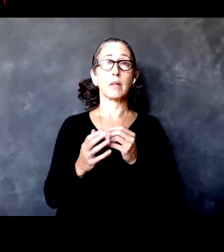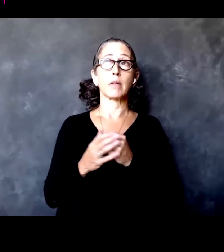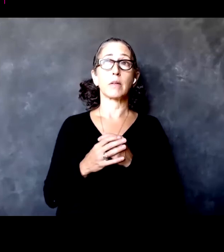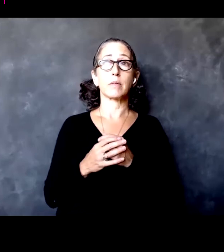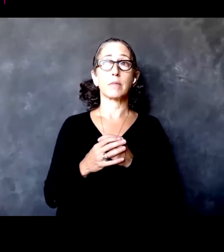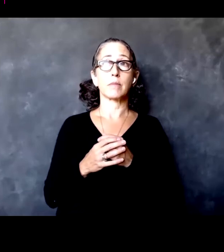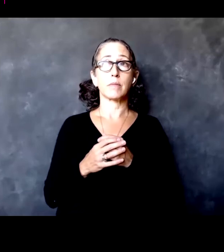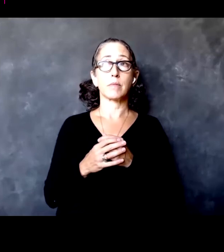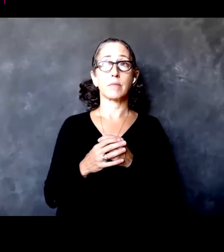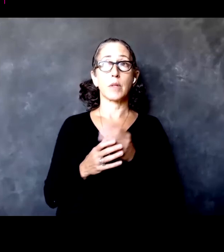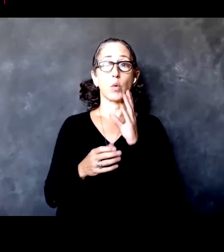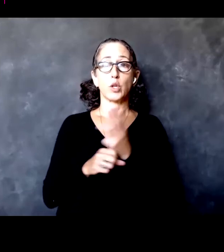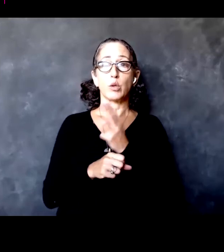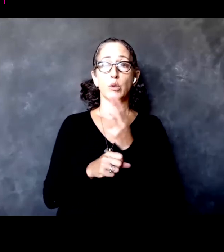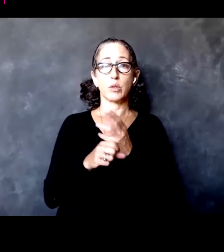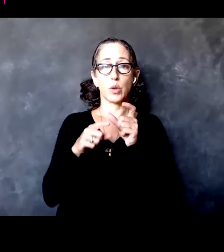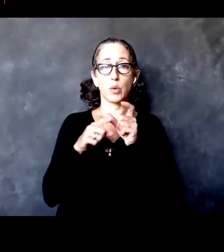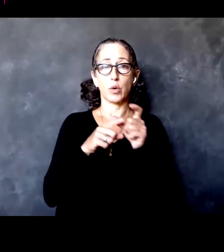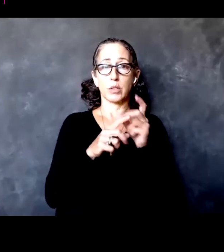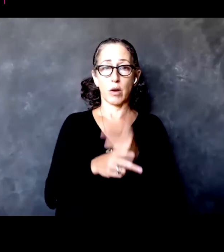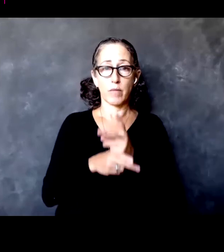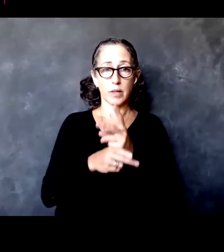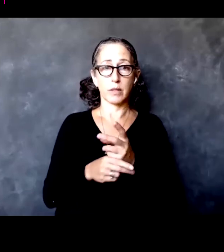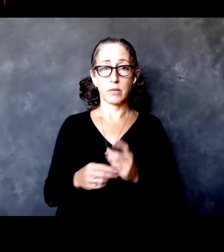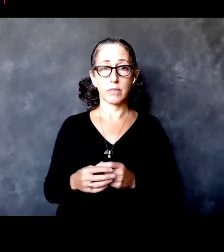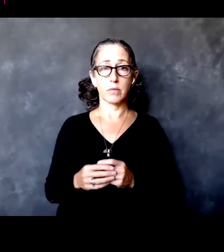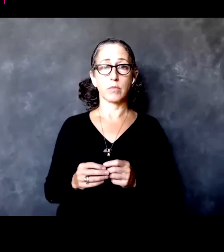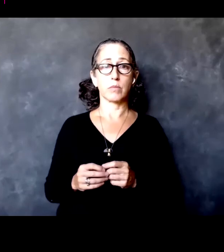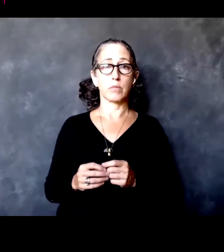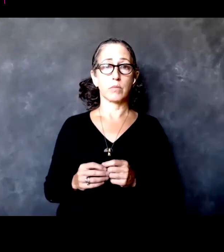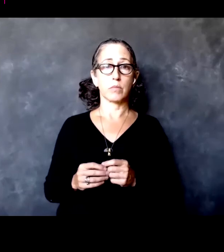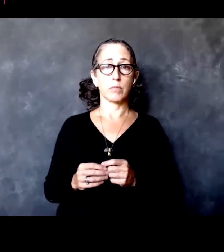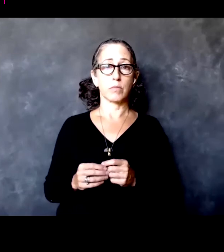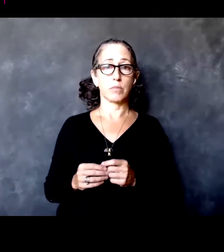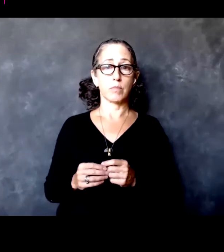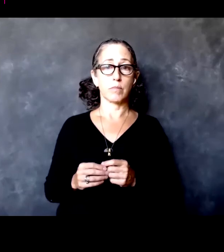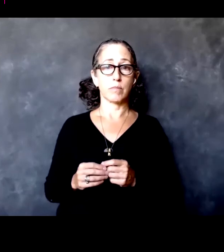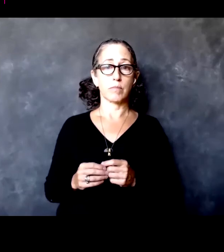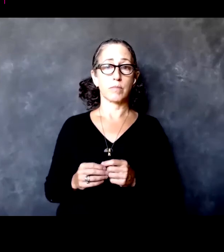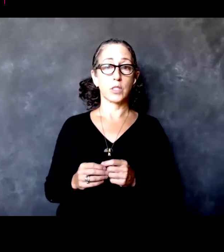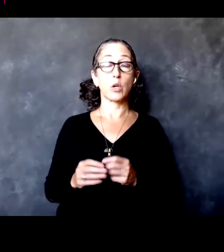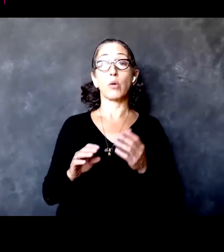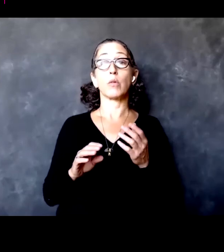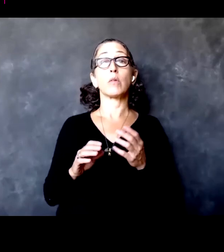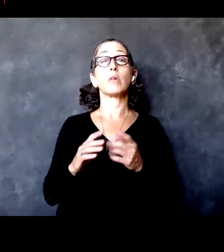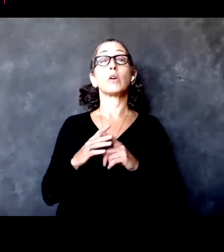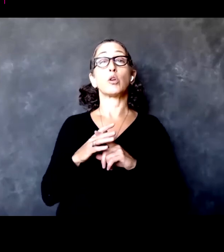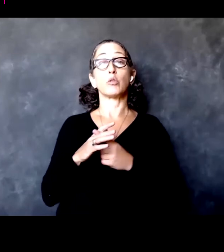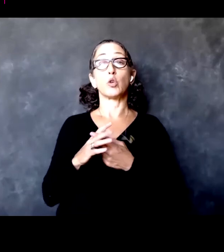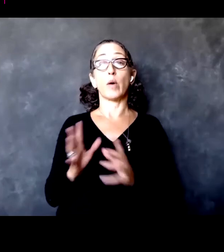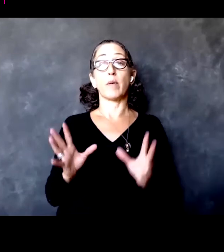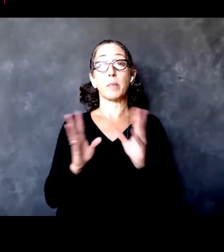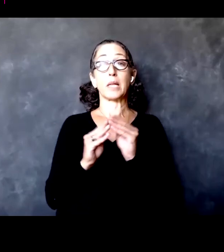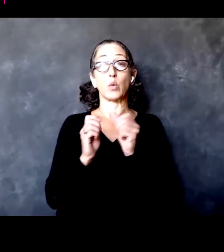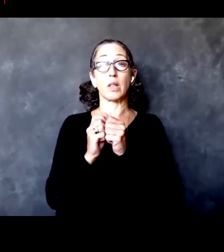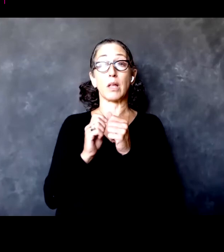the words carefully? And the first thing, you do before you meet with a legislator is you do your